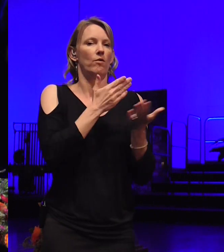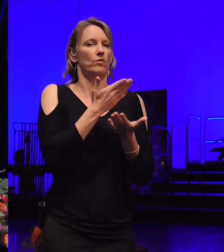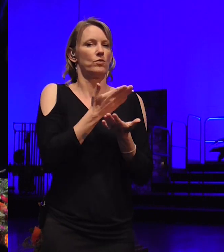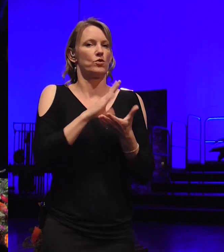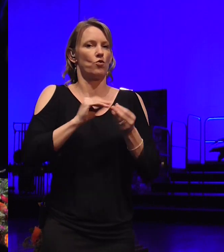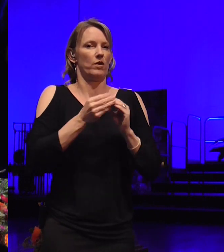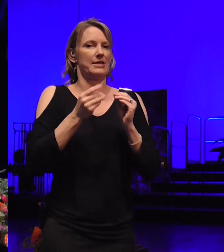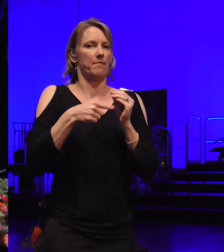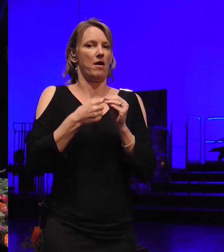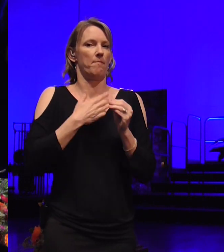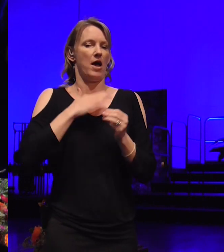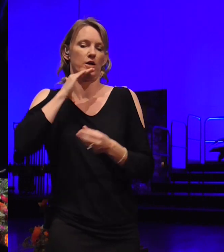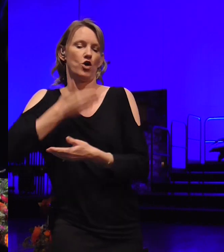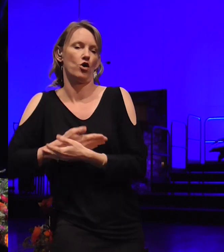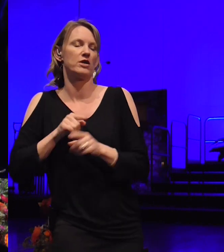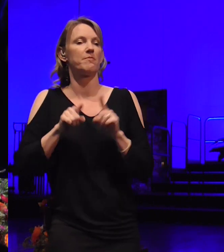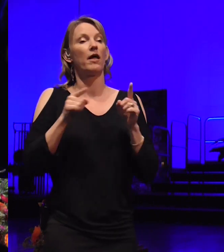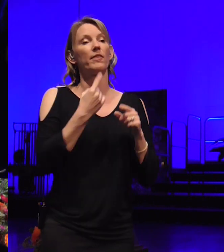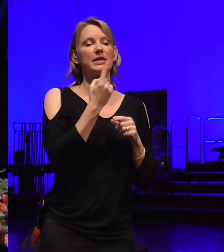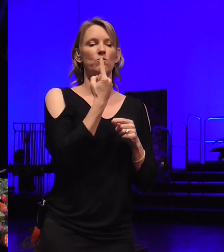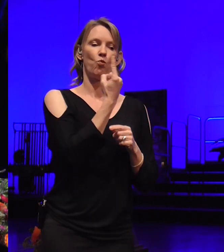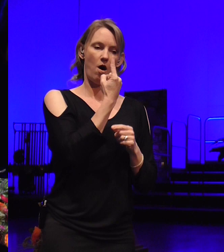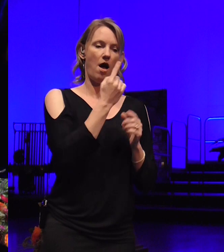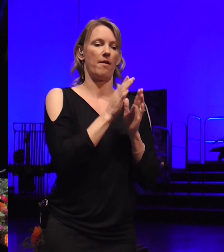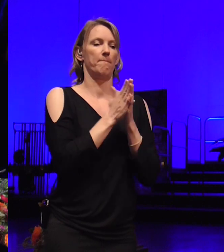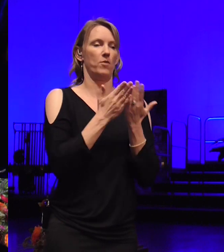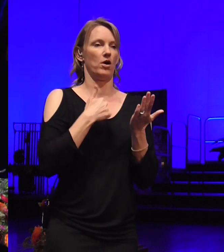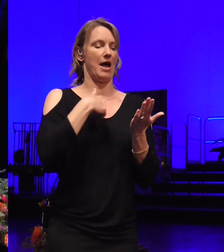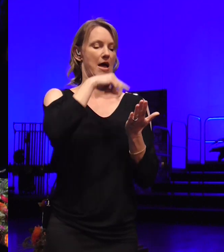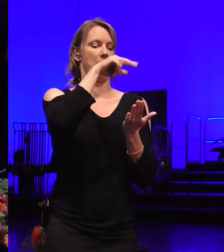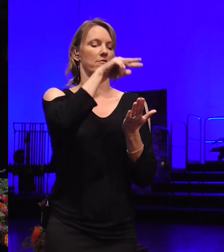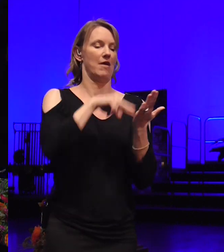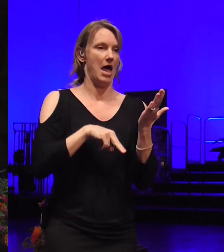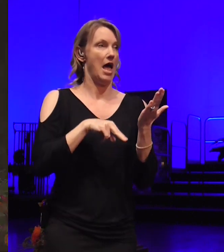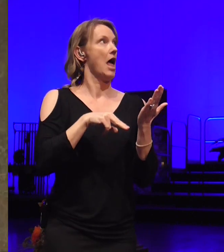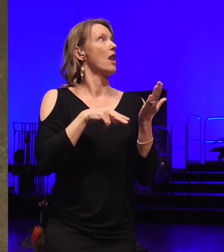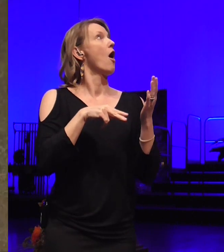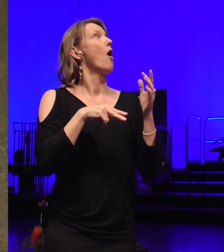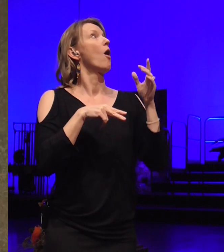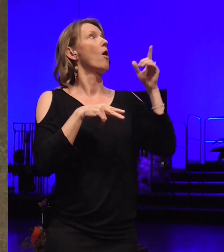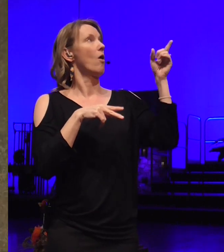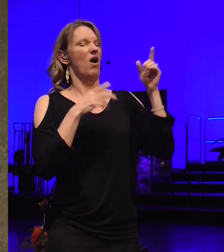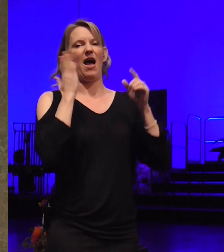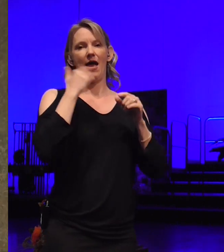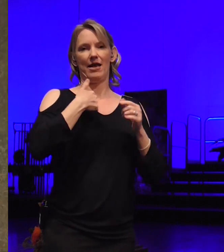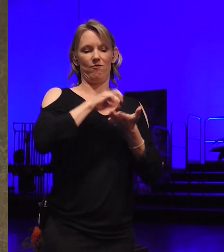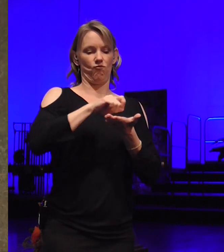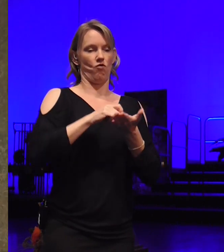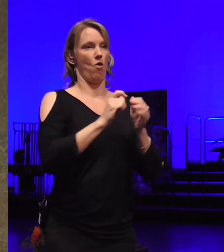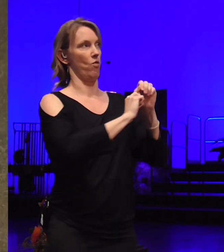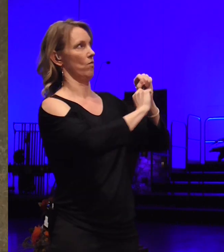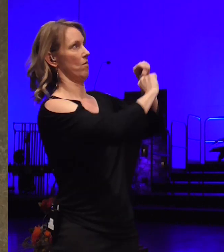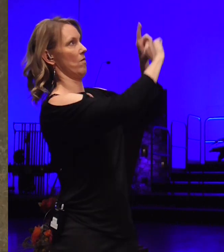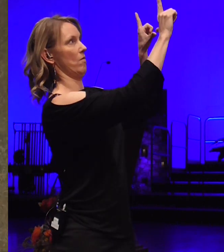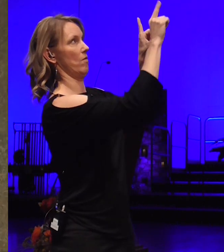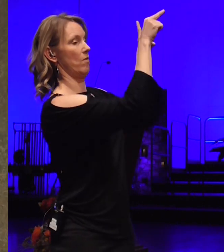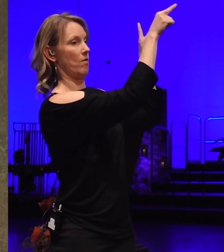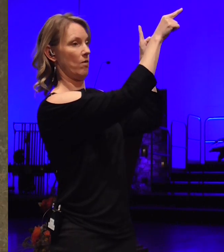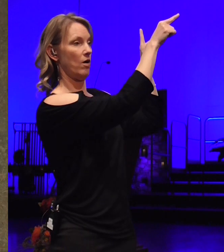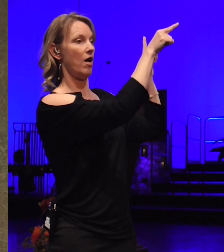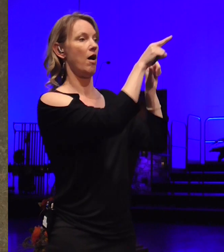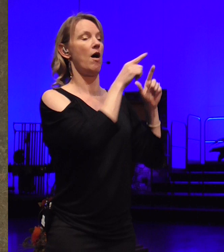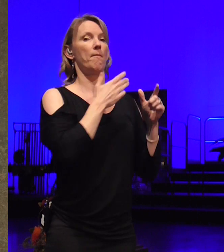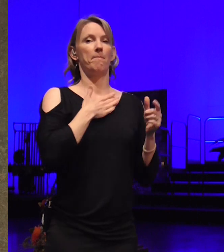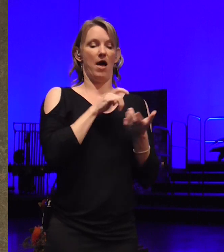my daughters in it, but I happened upon this very entry, which you're going to see up on the screen.